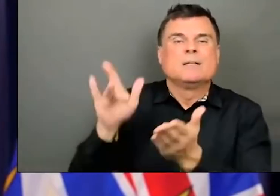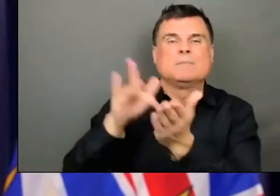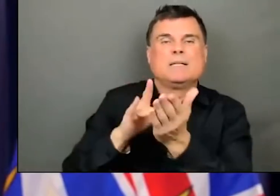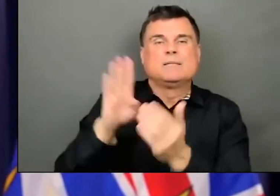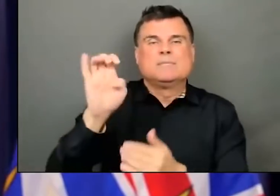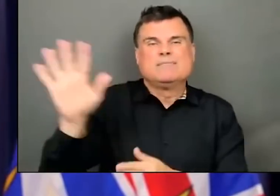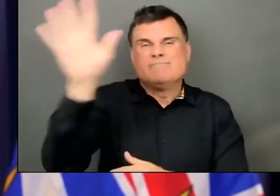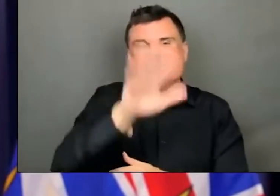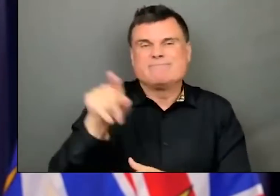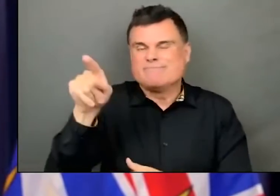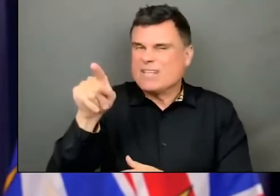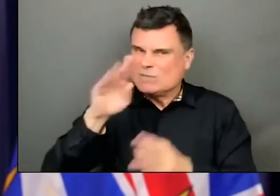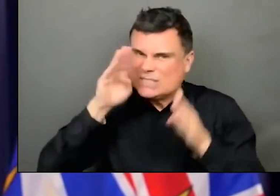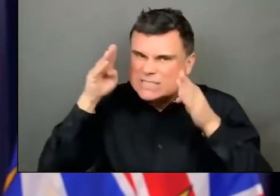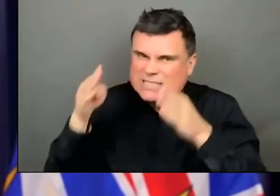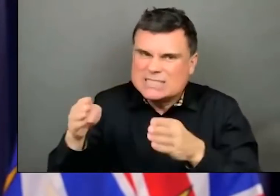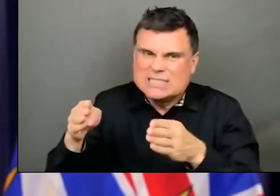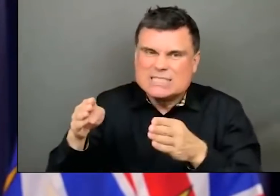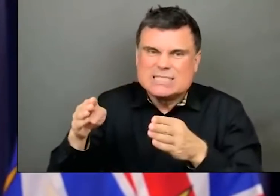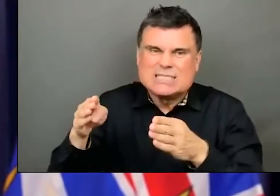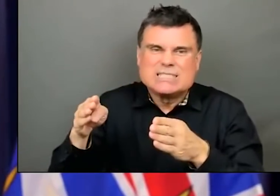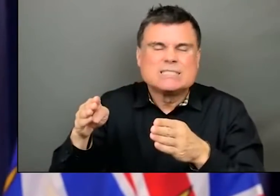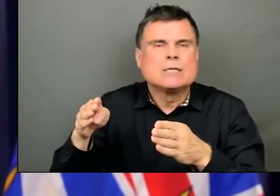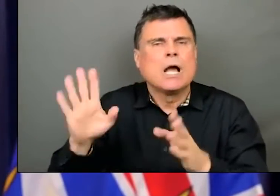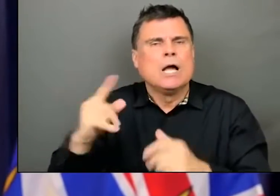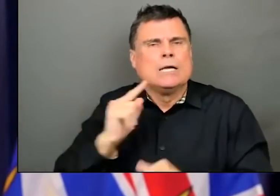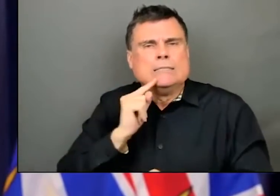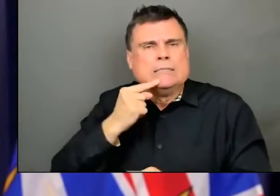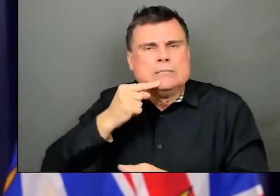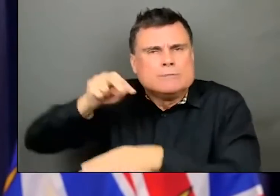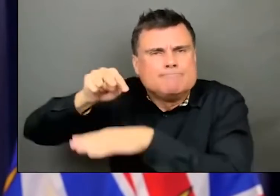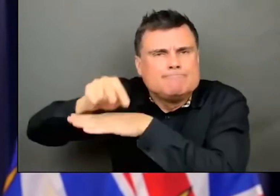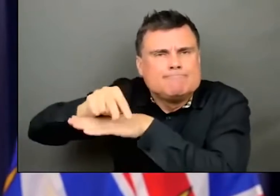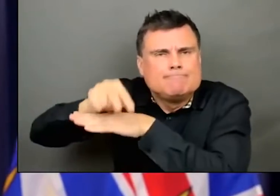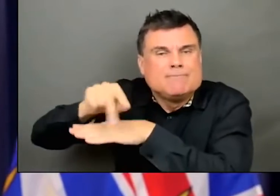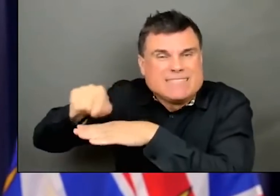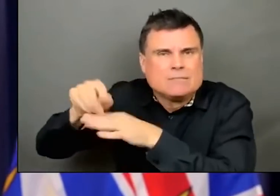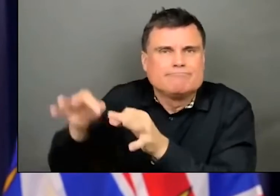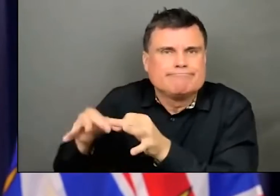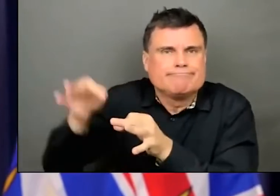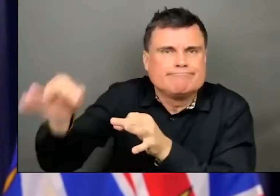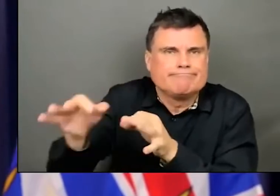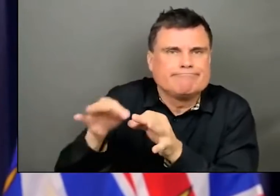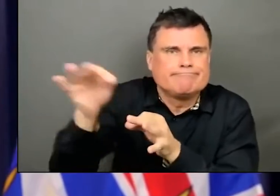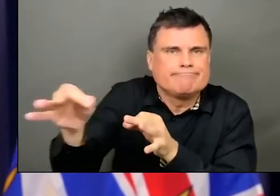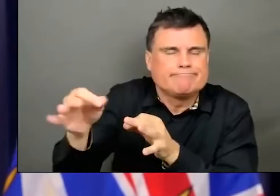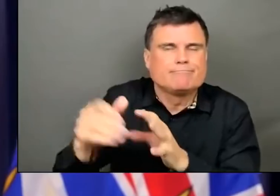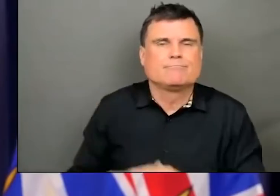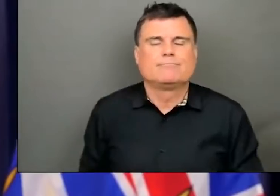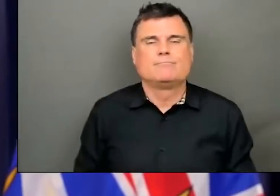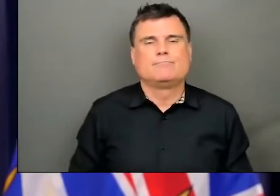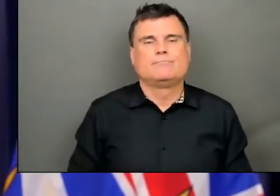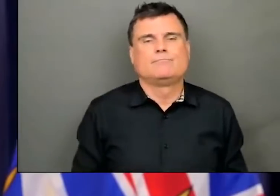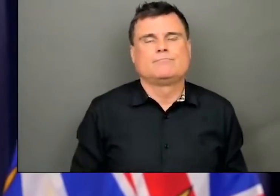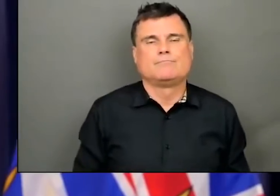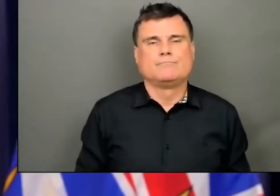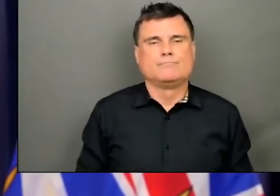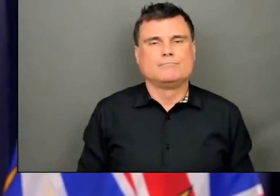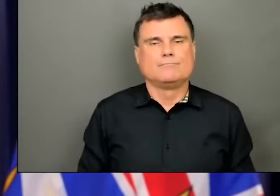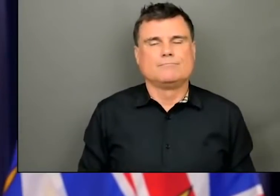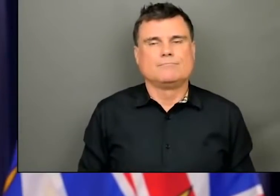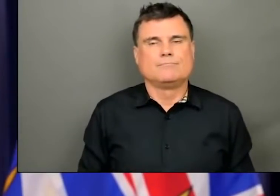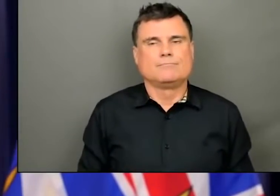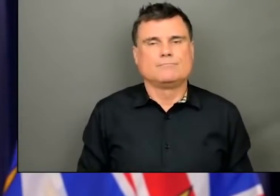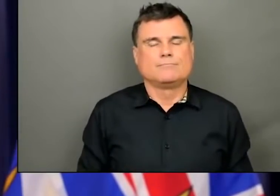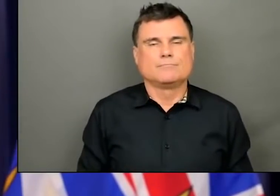a very small number of surgeries have been postponed as a result of staff who do not meet vaccination requirements, but no further postponements are